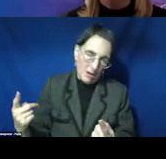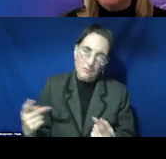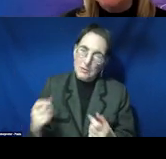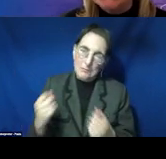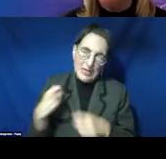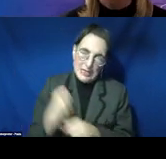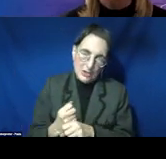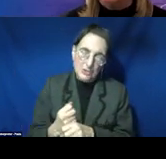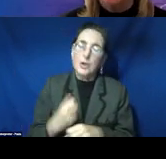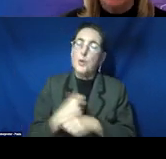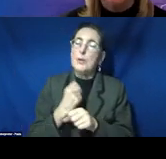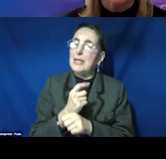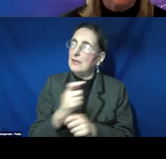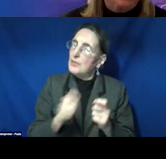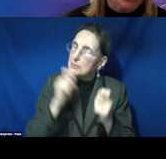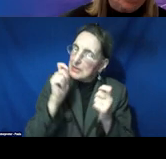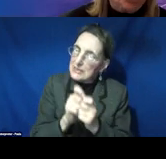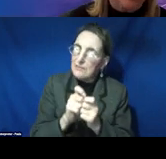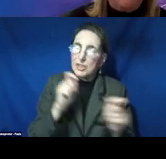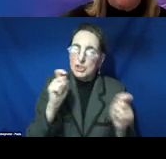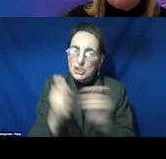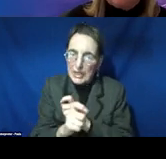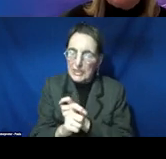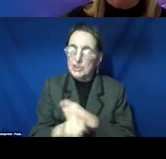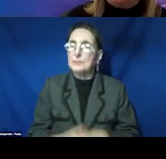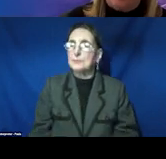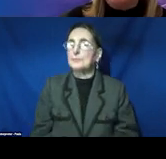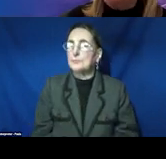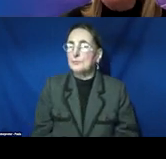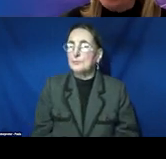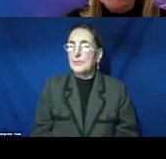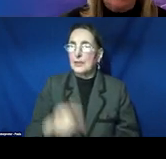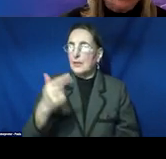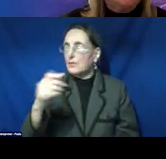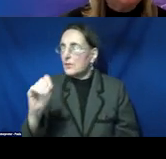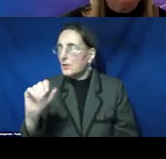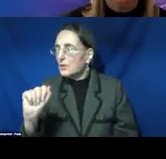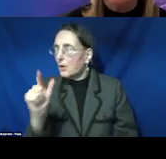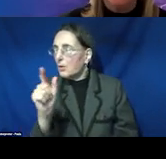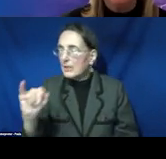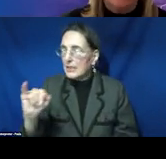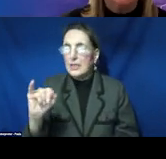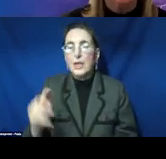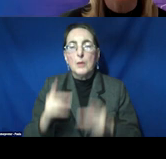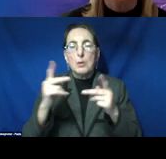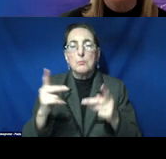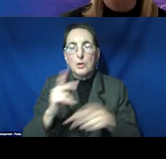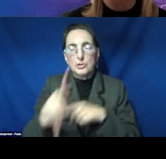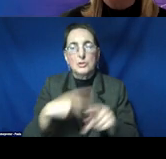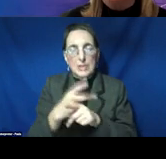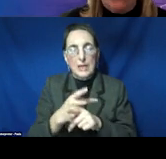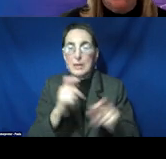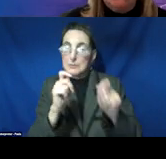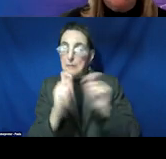very specific change to the text this year. The GOLI proposal type has been modified to permit